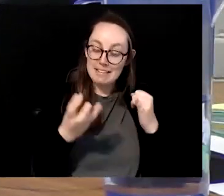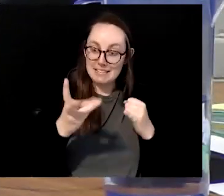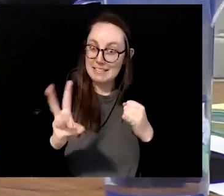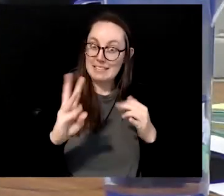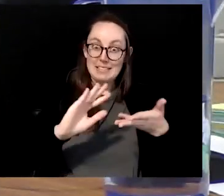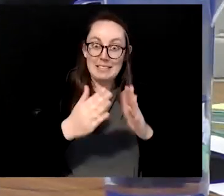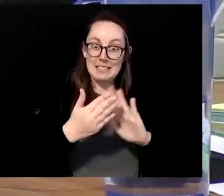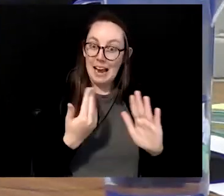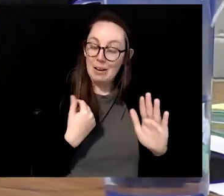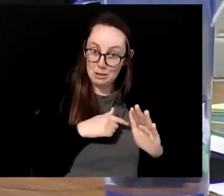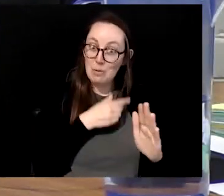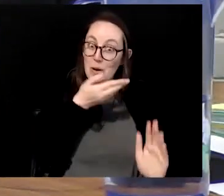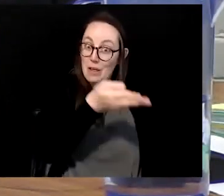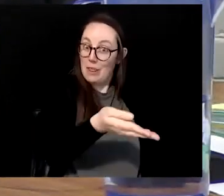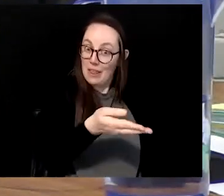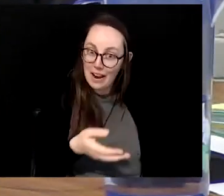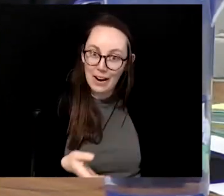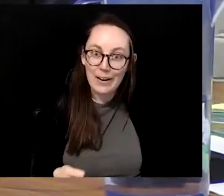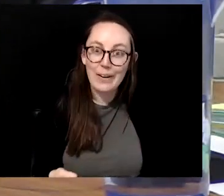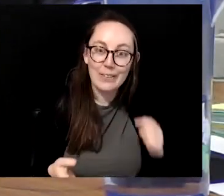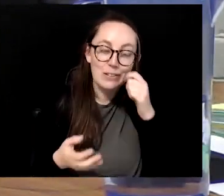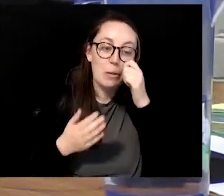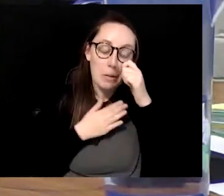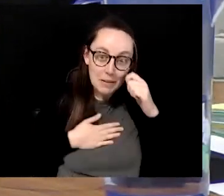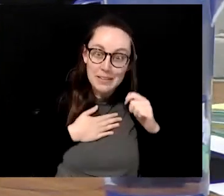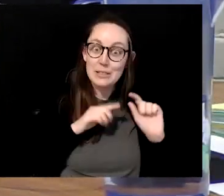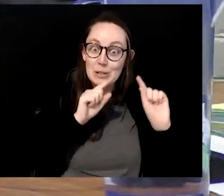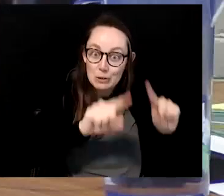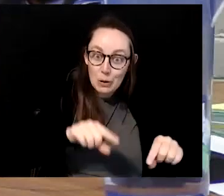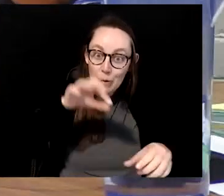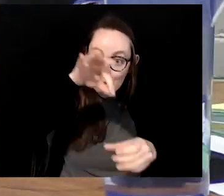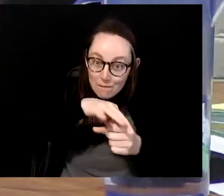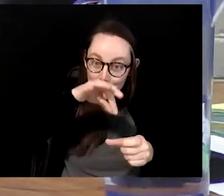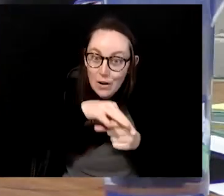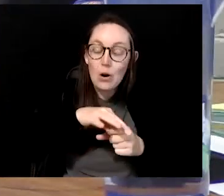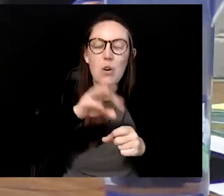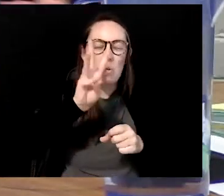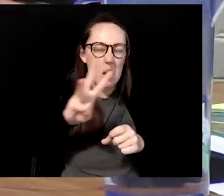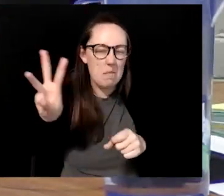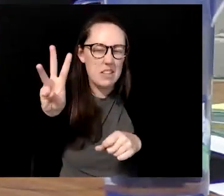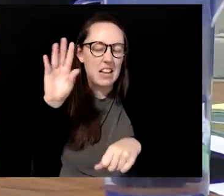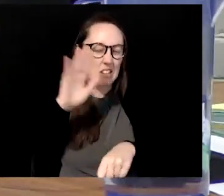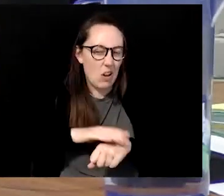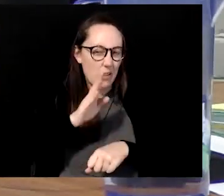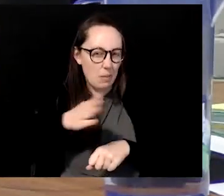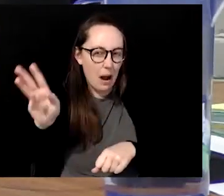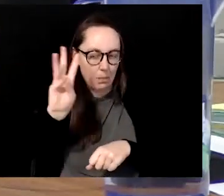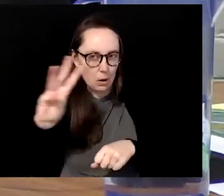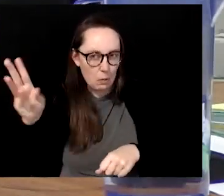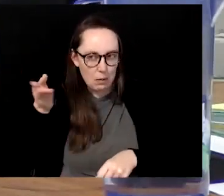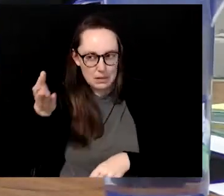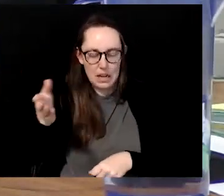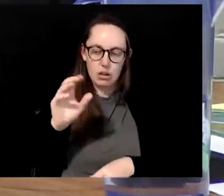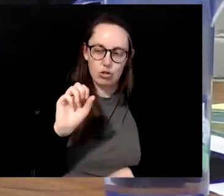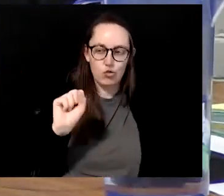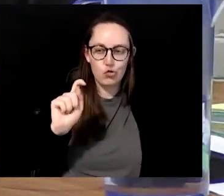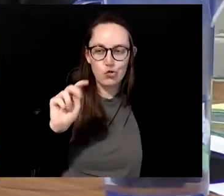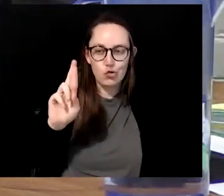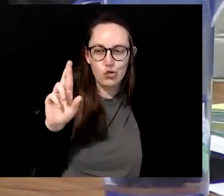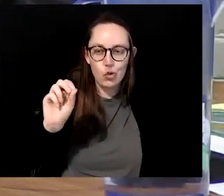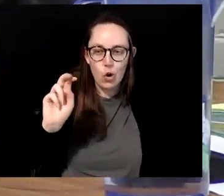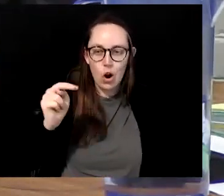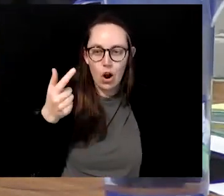is up against Dunnellon New Jersey and voting goes through Thursday March 22nd at 1 pm